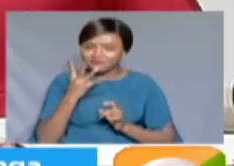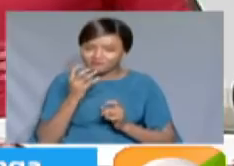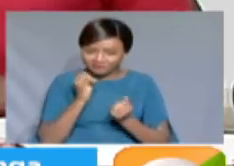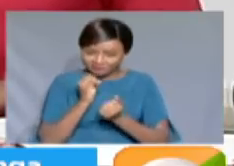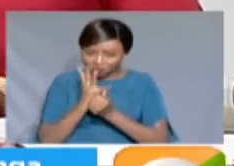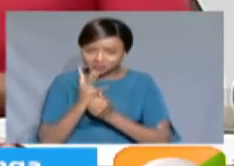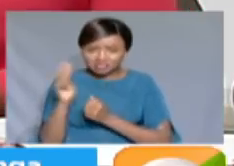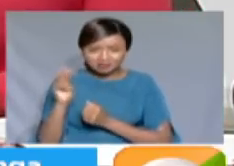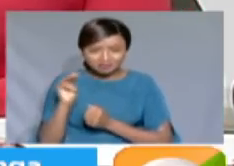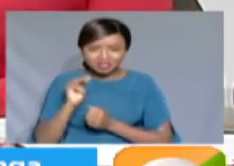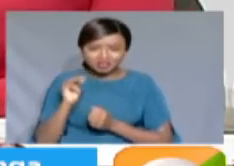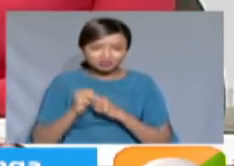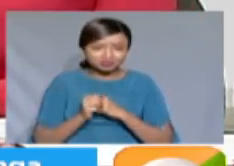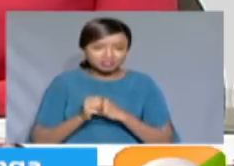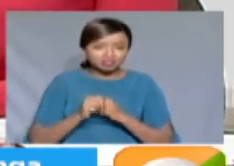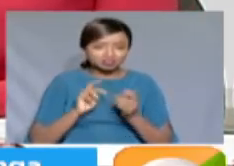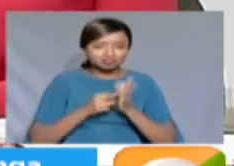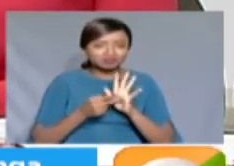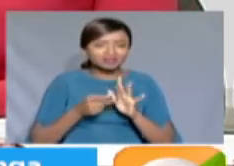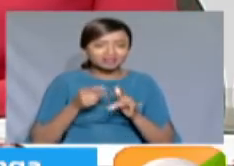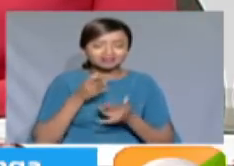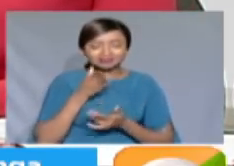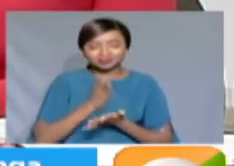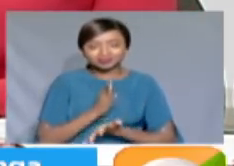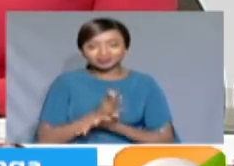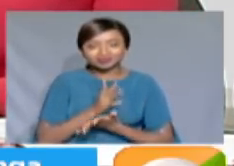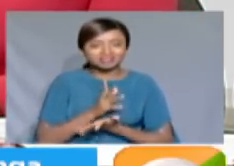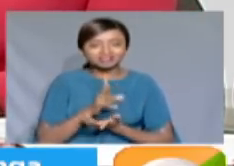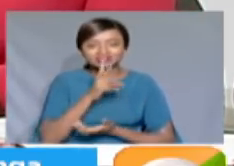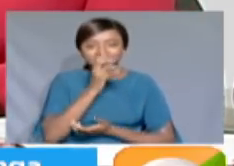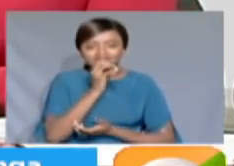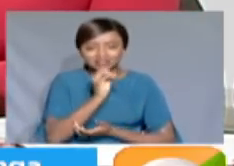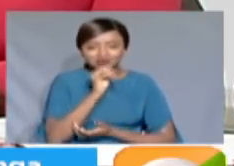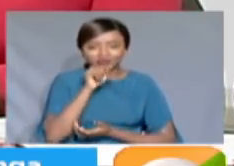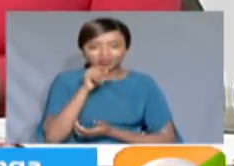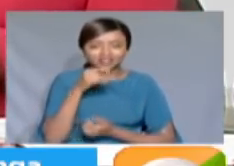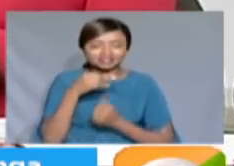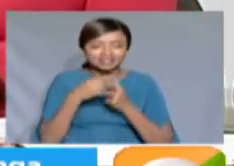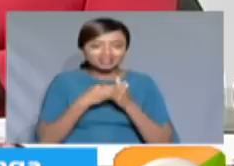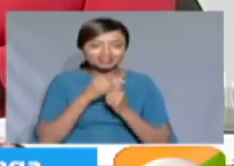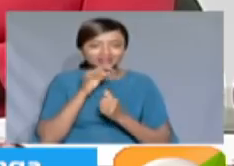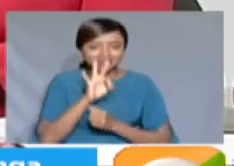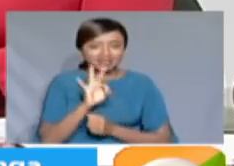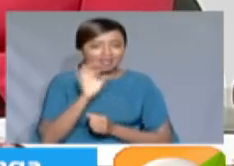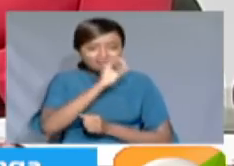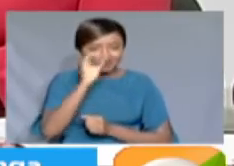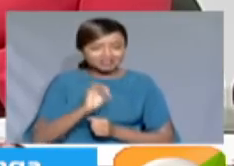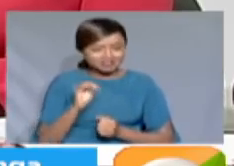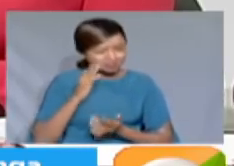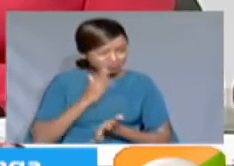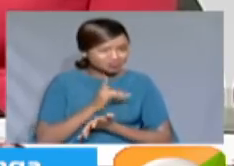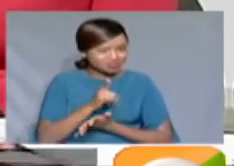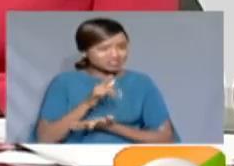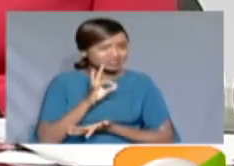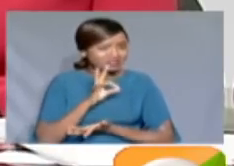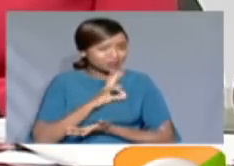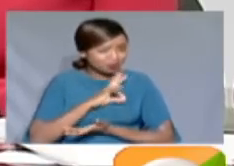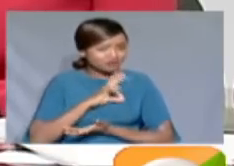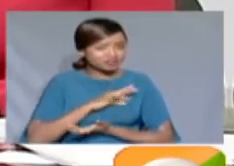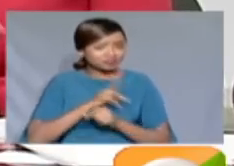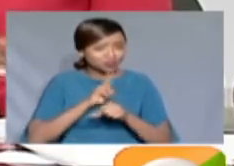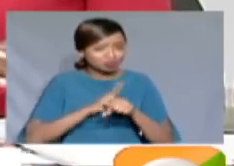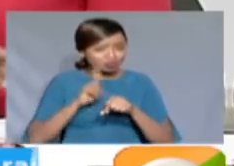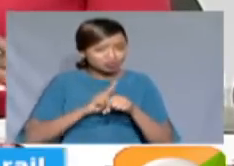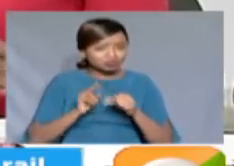the expressway will be serving a mere 0.38% of the Nairobi population. He asks, is that an equitable use of